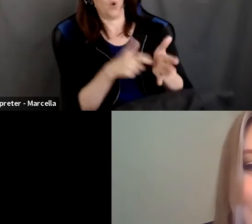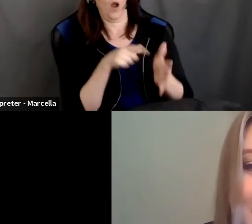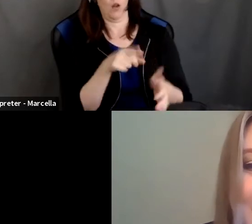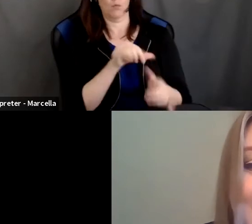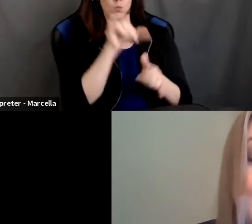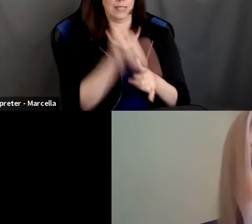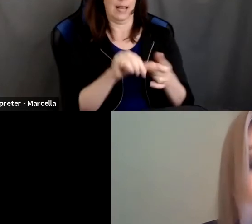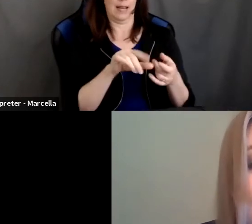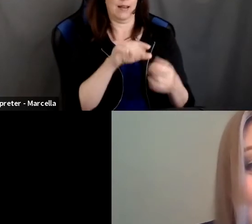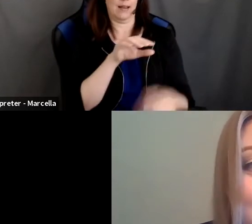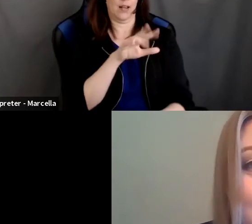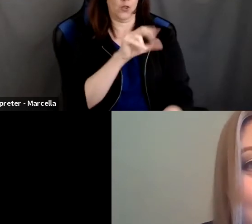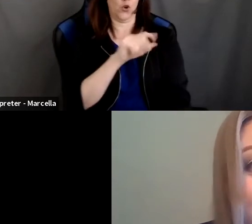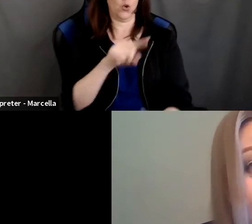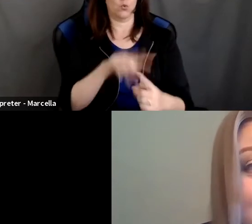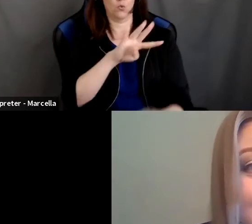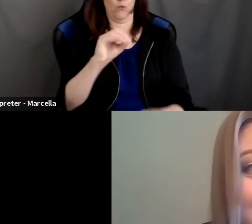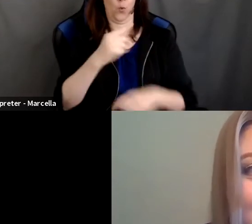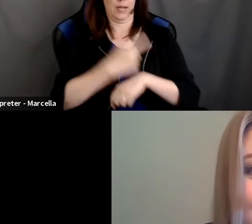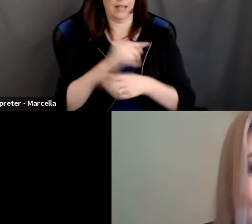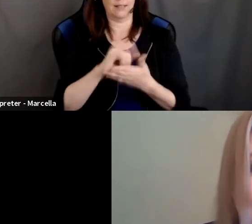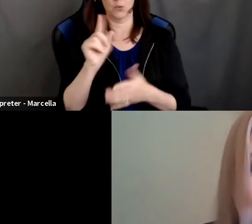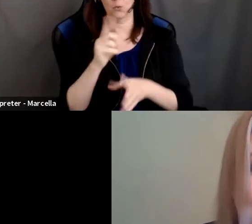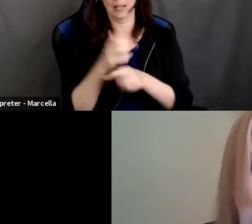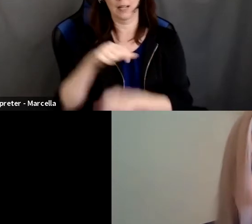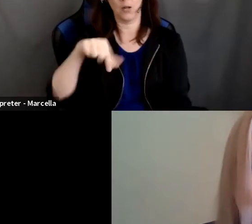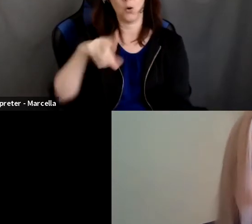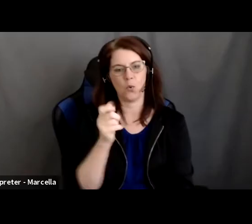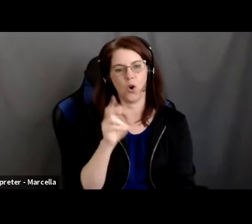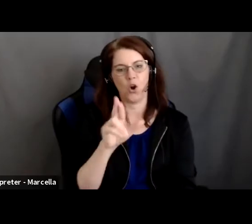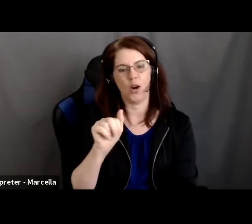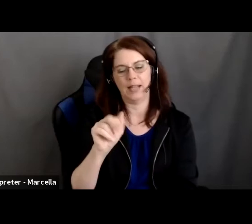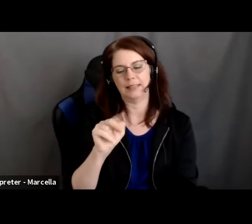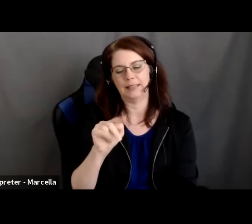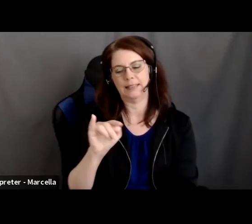to 40. This is where we get the word quarantine.